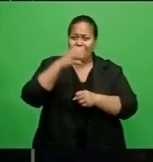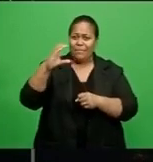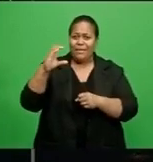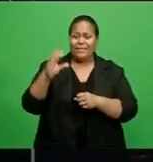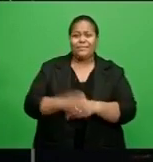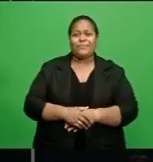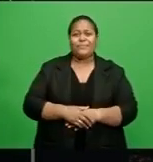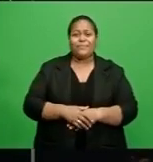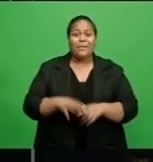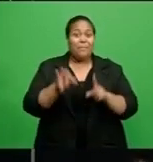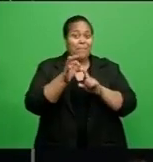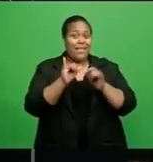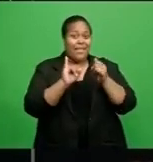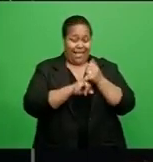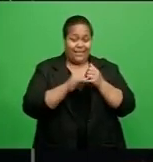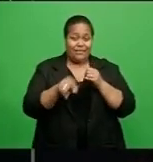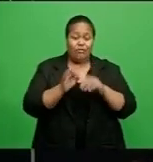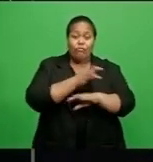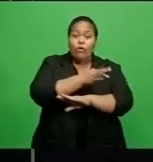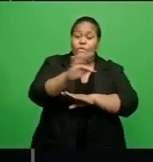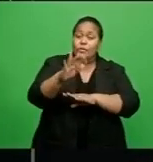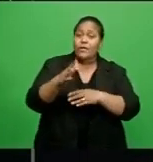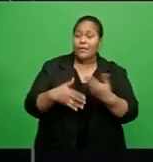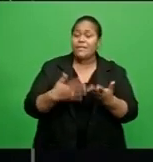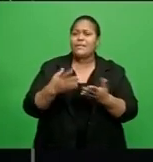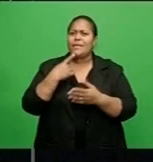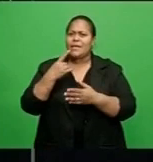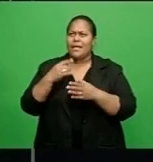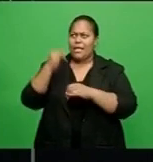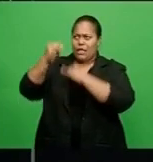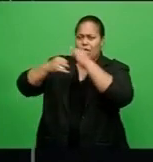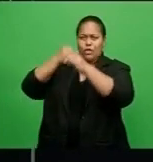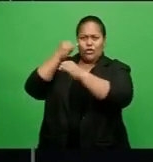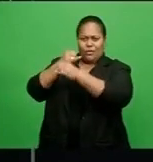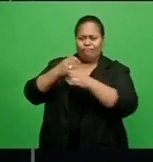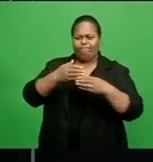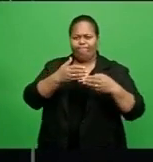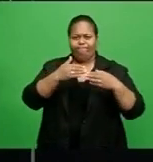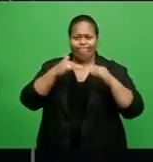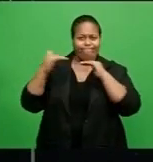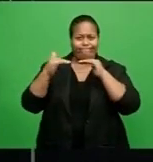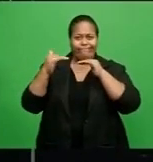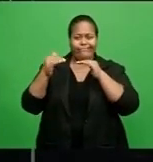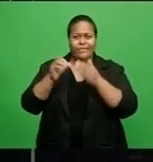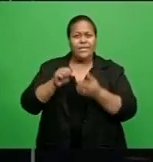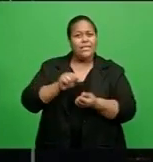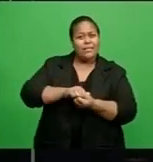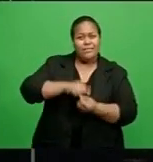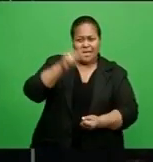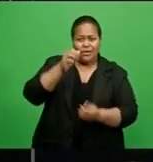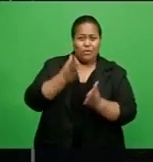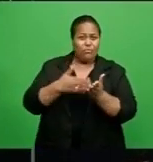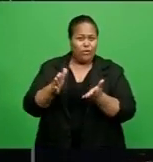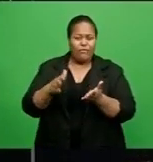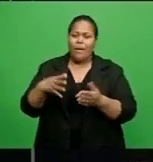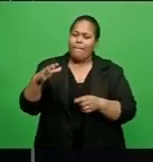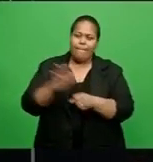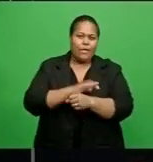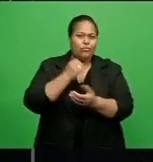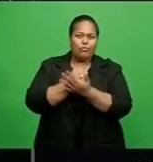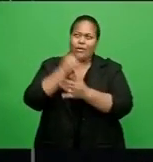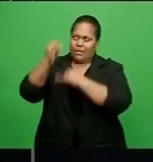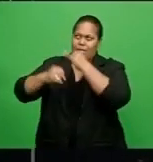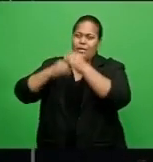Pene Mbale-Nambuli says the international standard certification will ensure local hardwood or timber are marketable